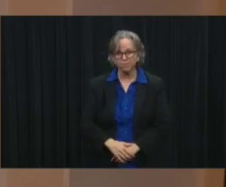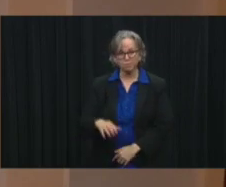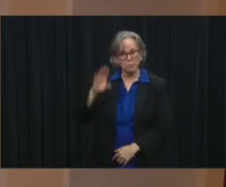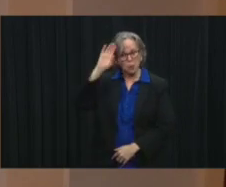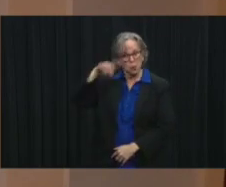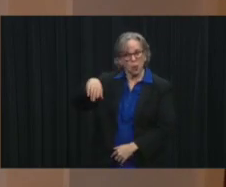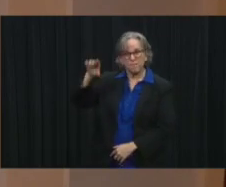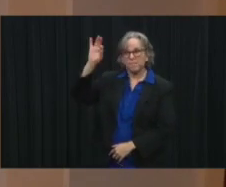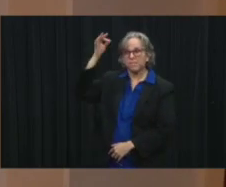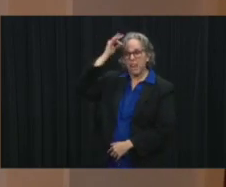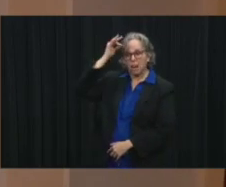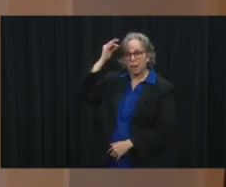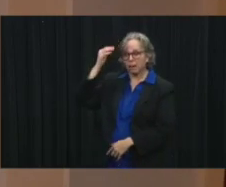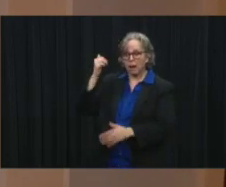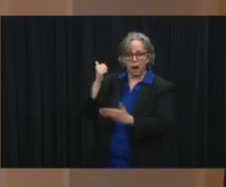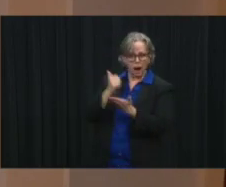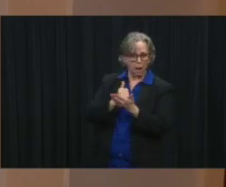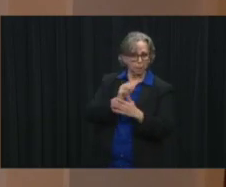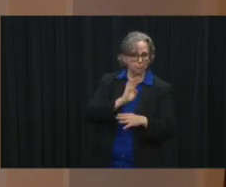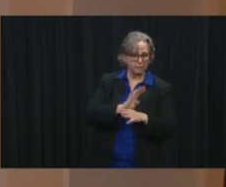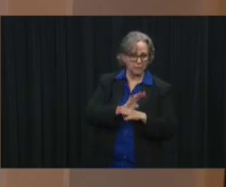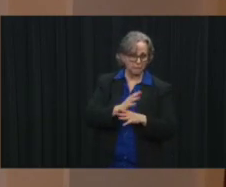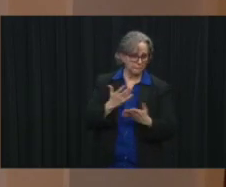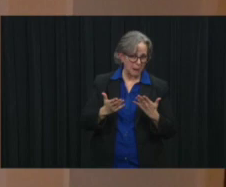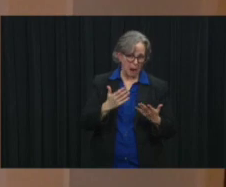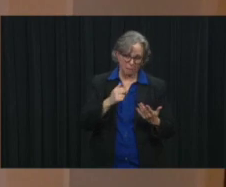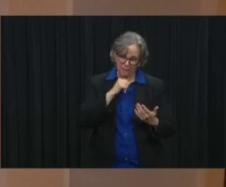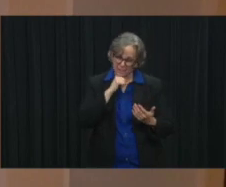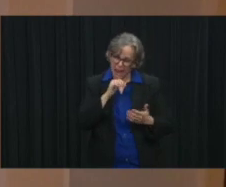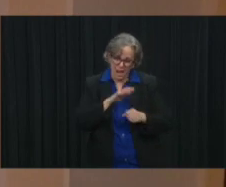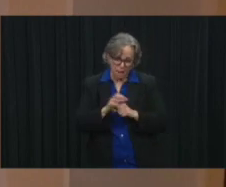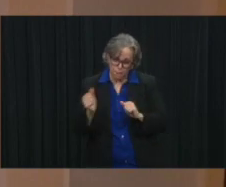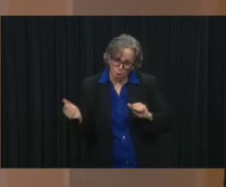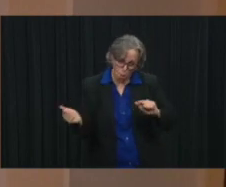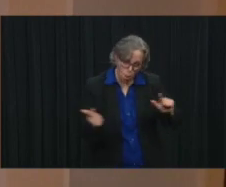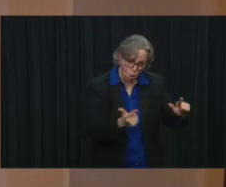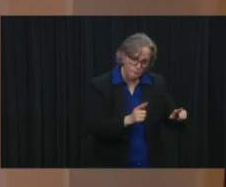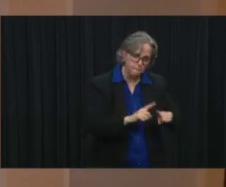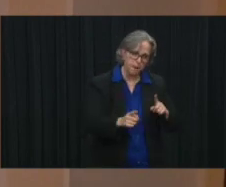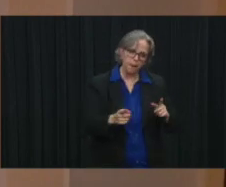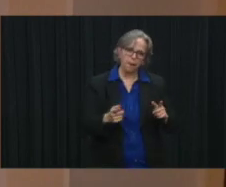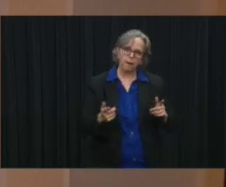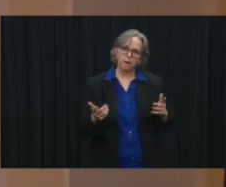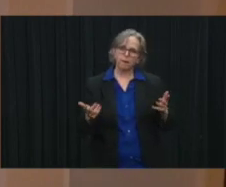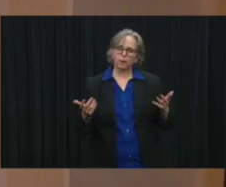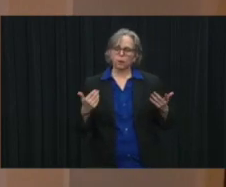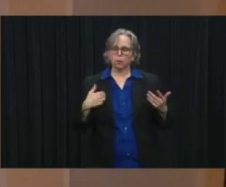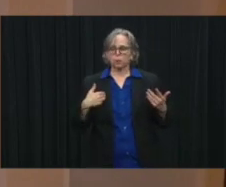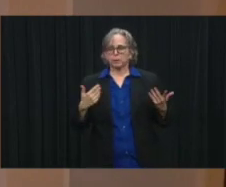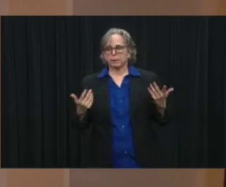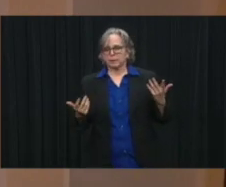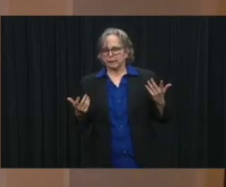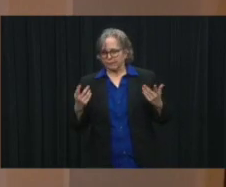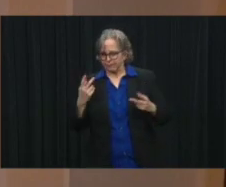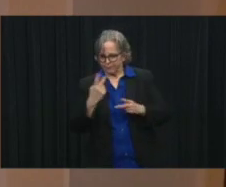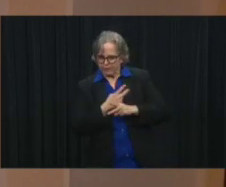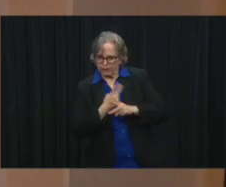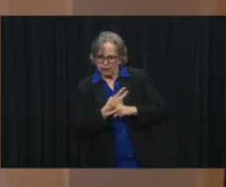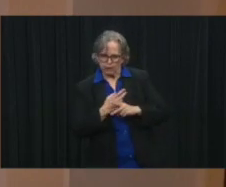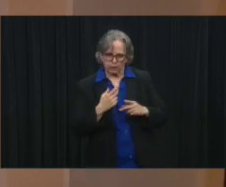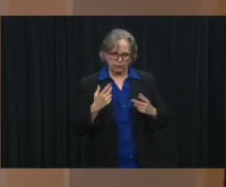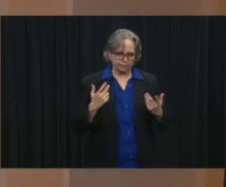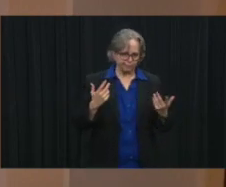for some of you. There are still just elements of what the business world is like during a